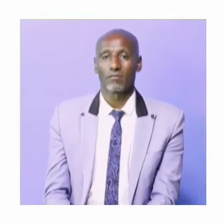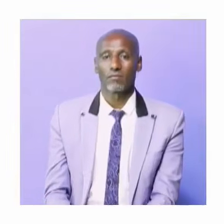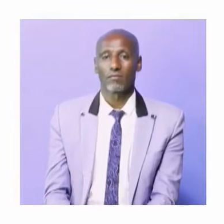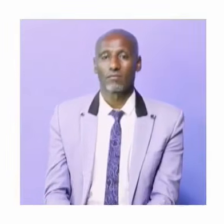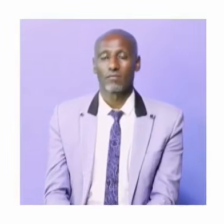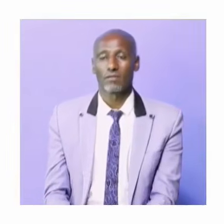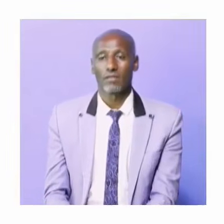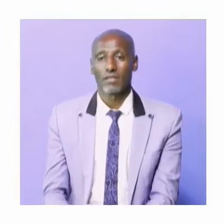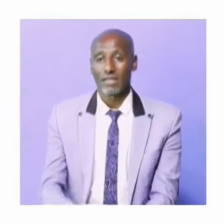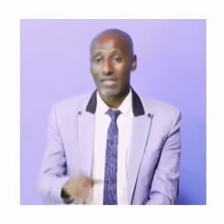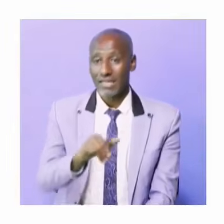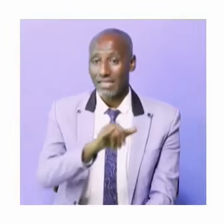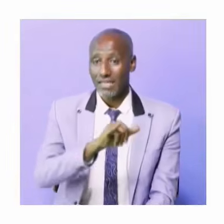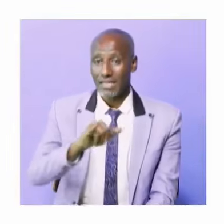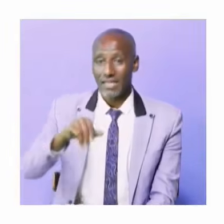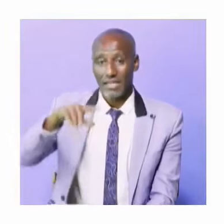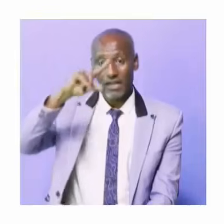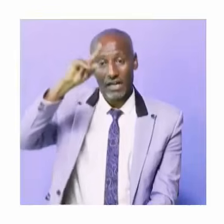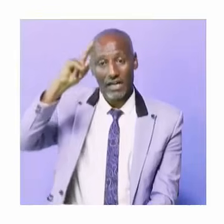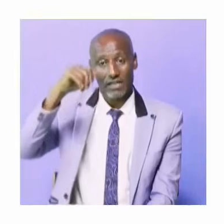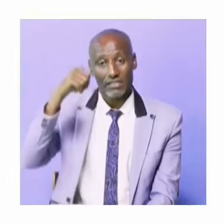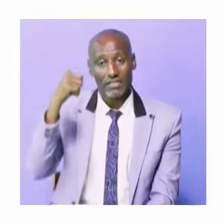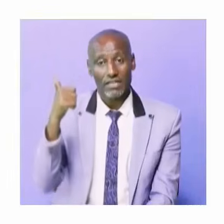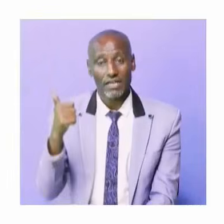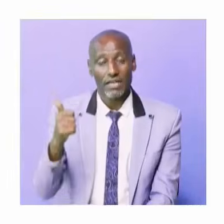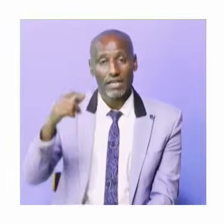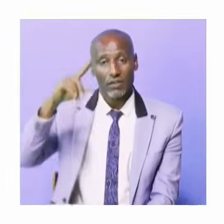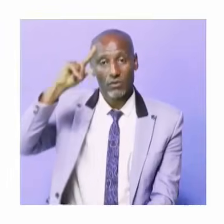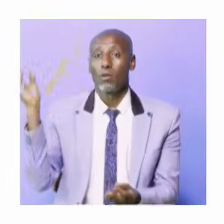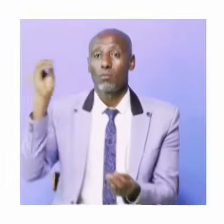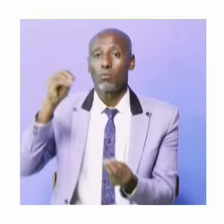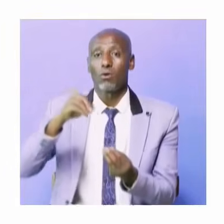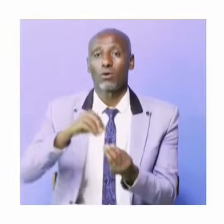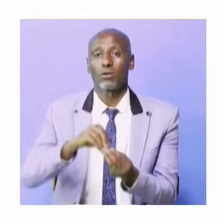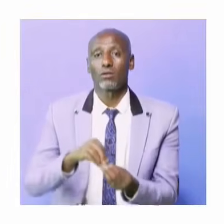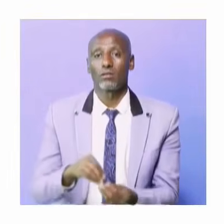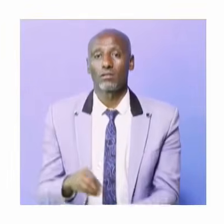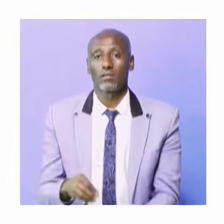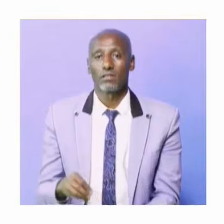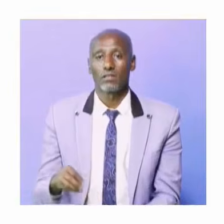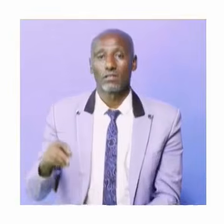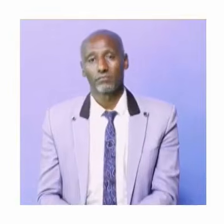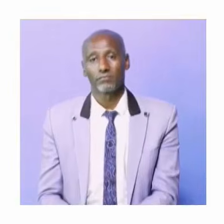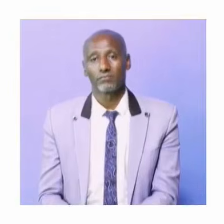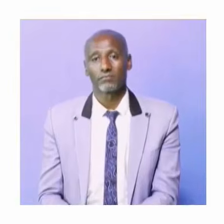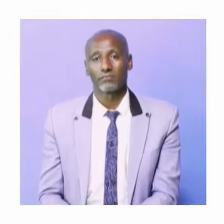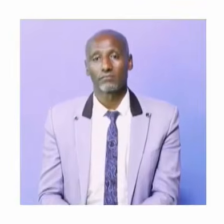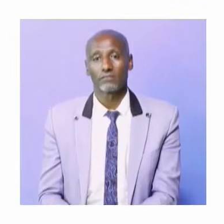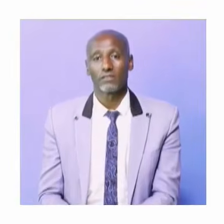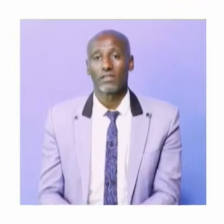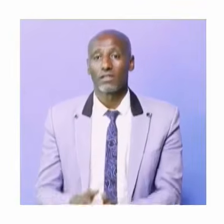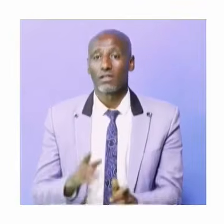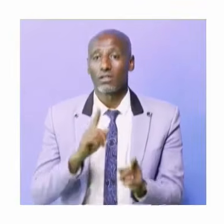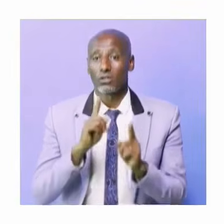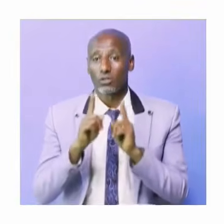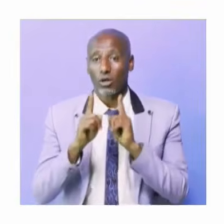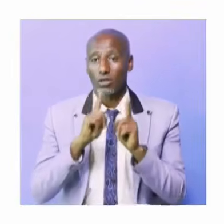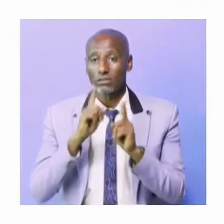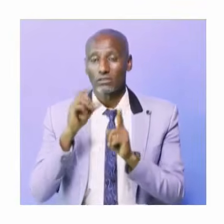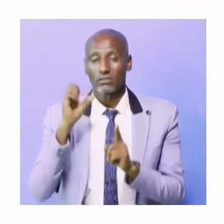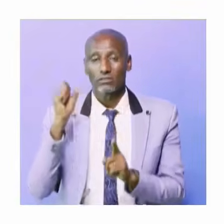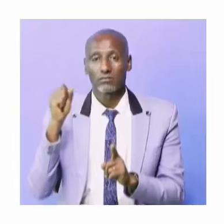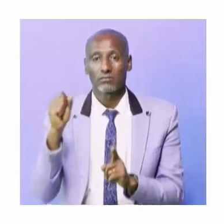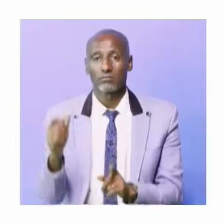They asked a question. One more. Tom talks